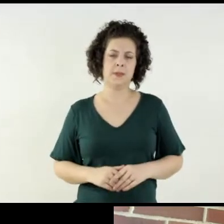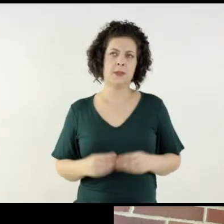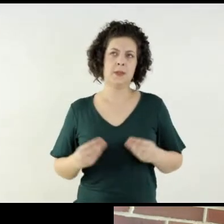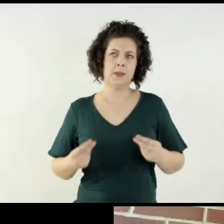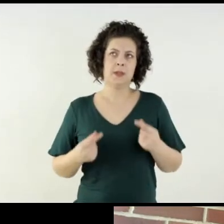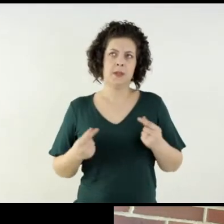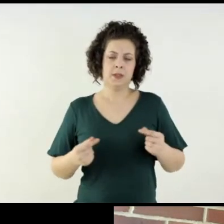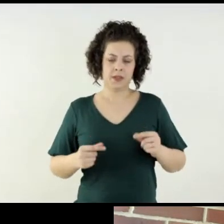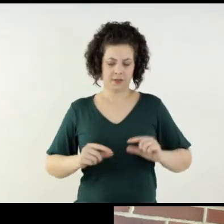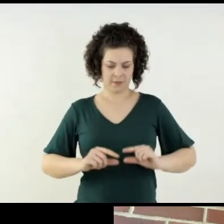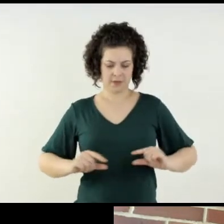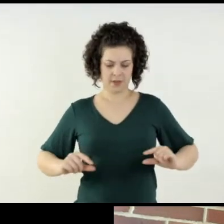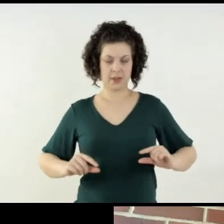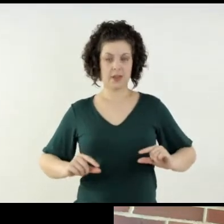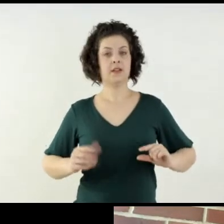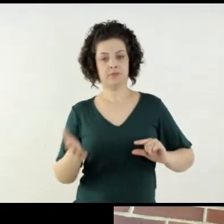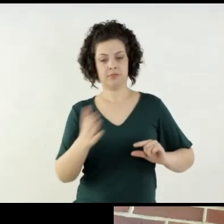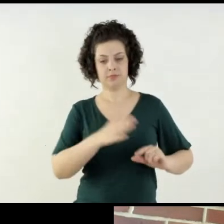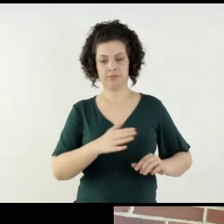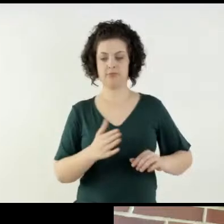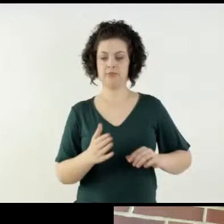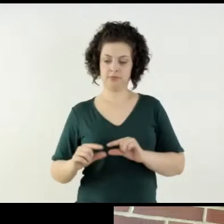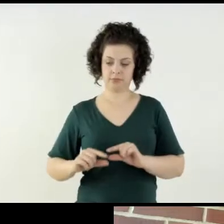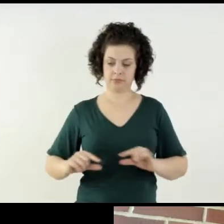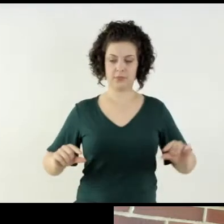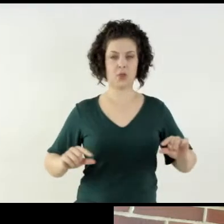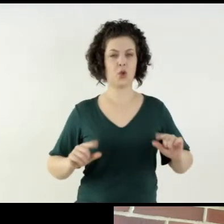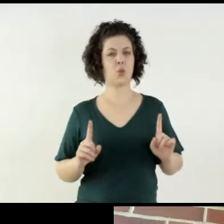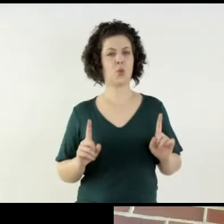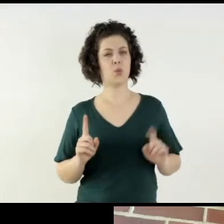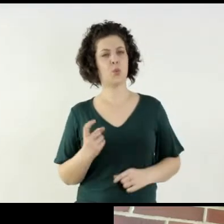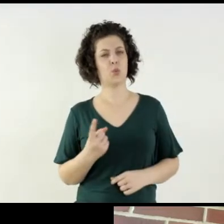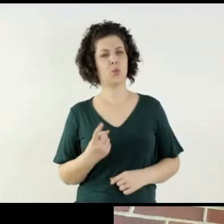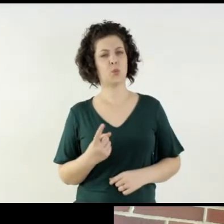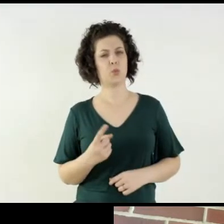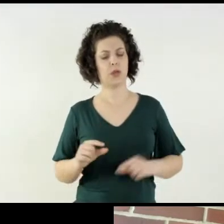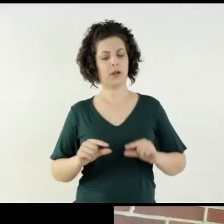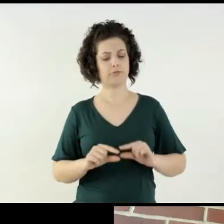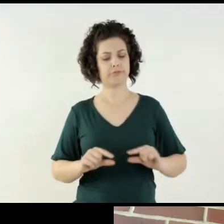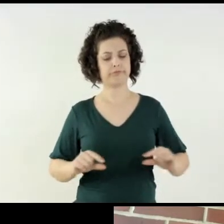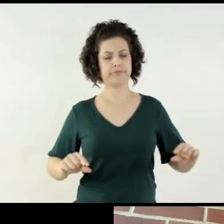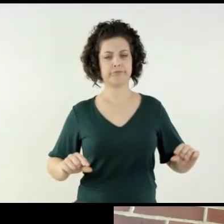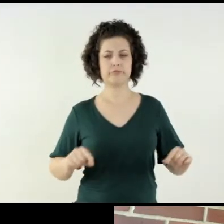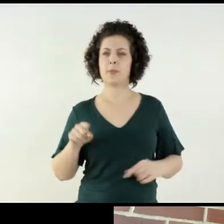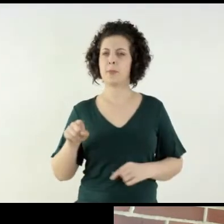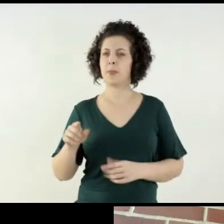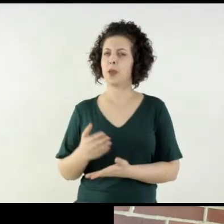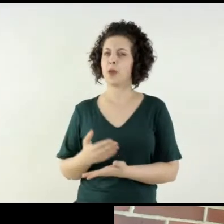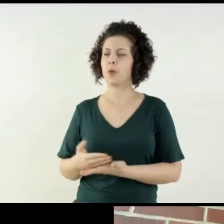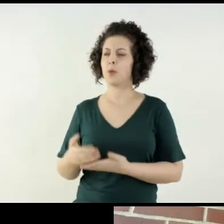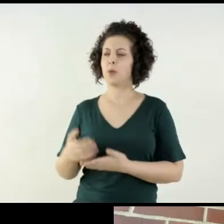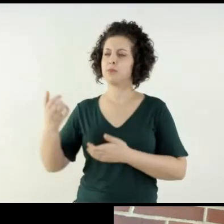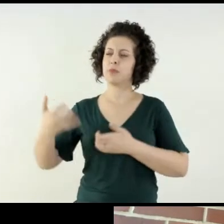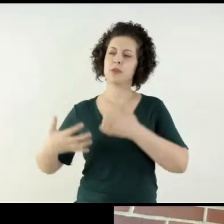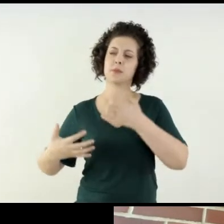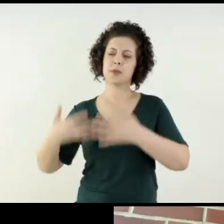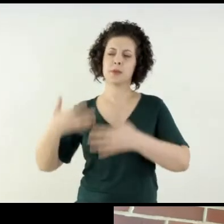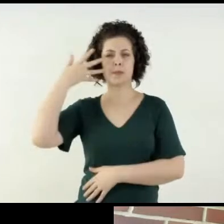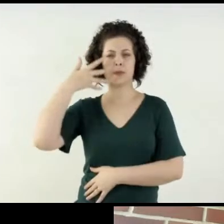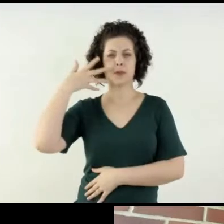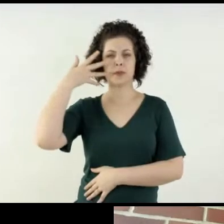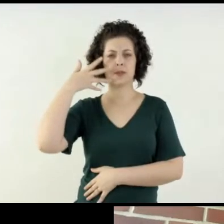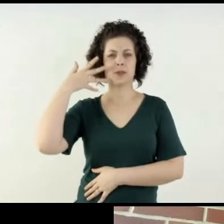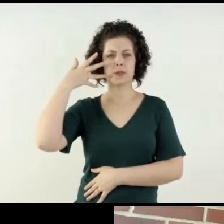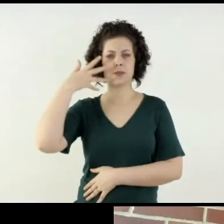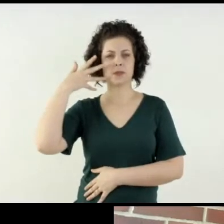And when you began your talk, you started by quoting yourself. And I love the way